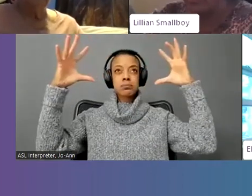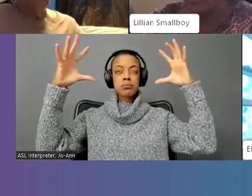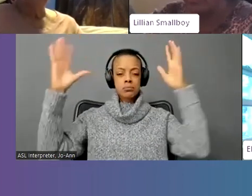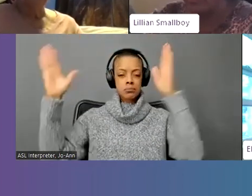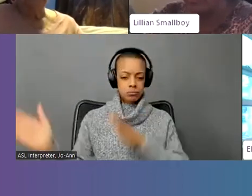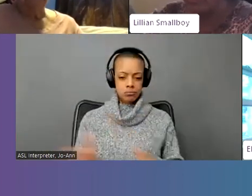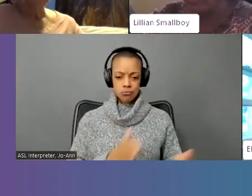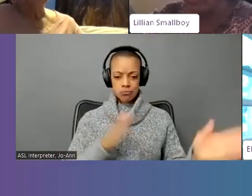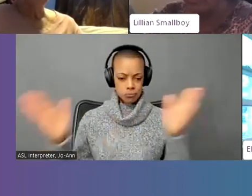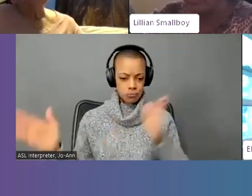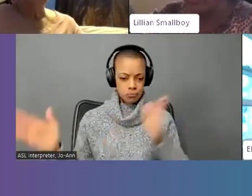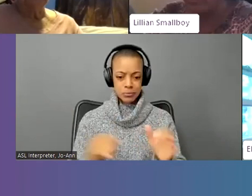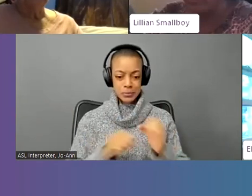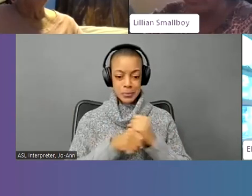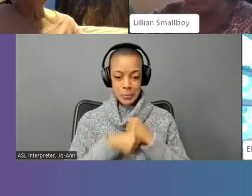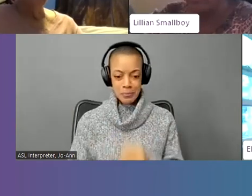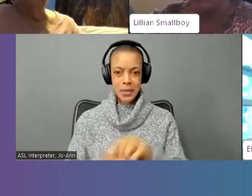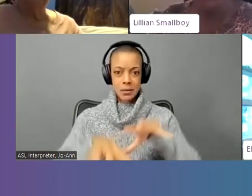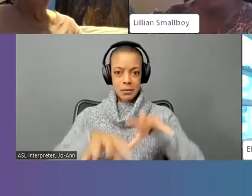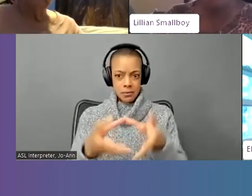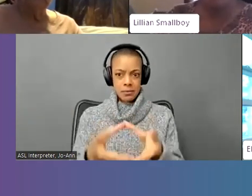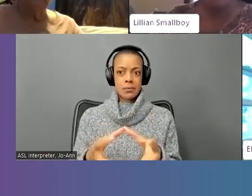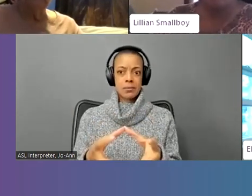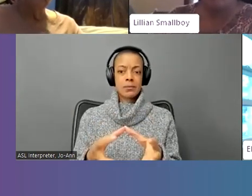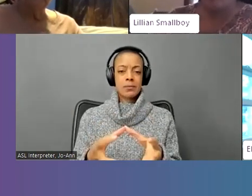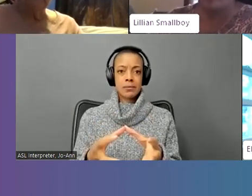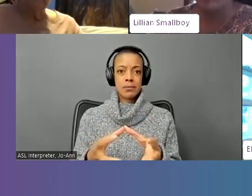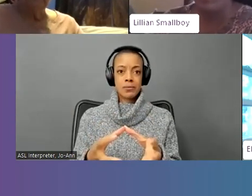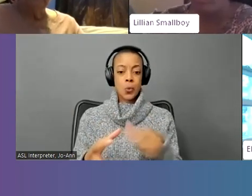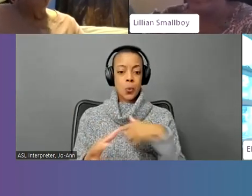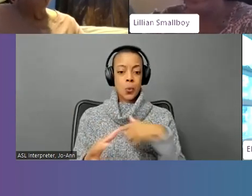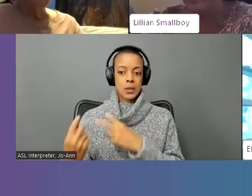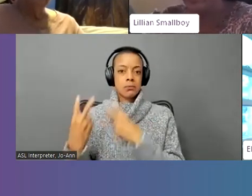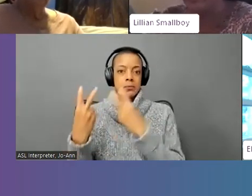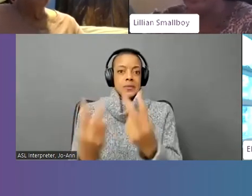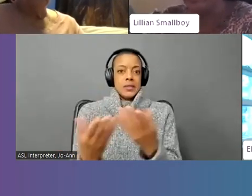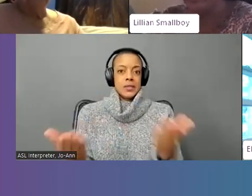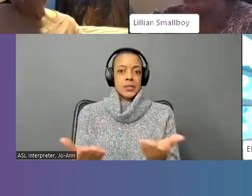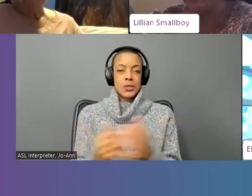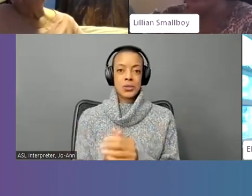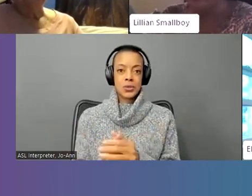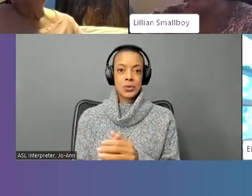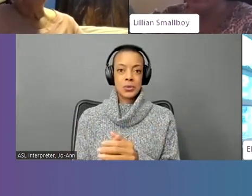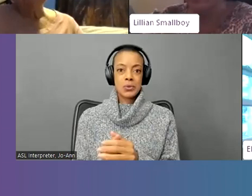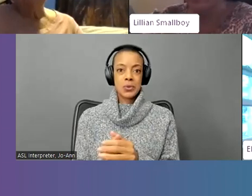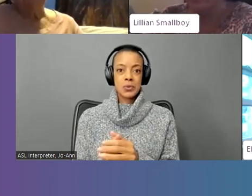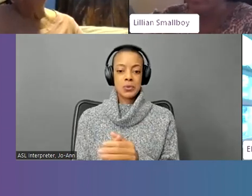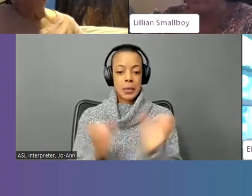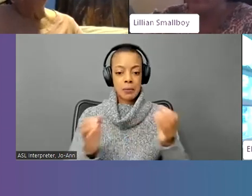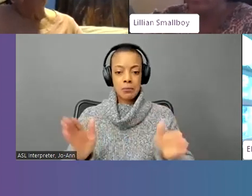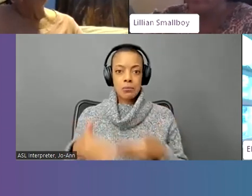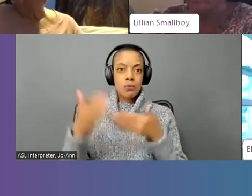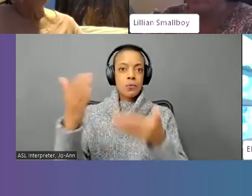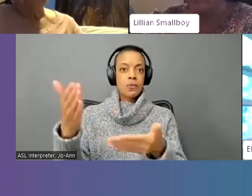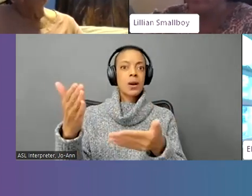earth so that we would have this good journey as we came to visit here. He gave us a bundle, you know, for us to carry